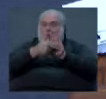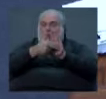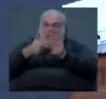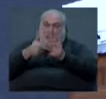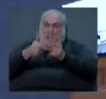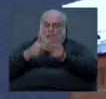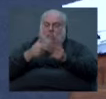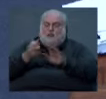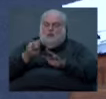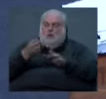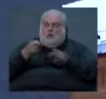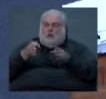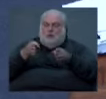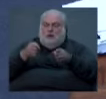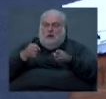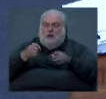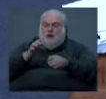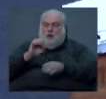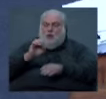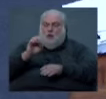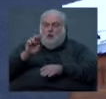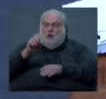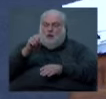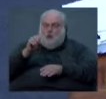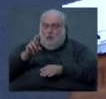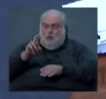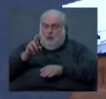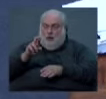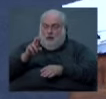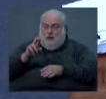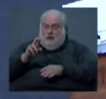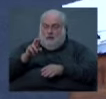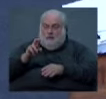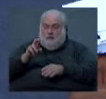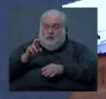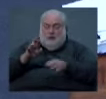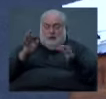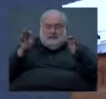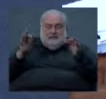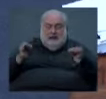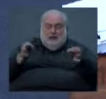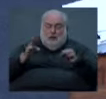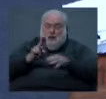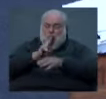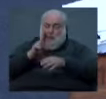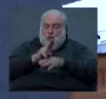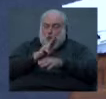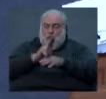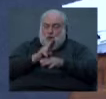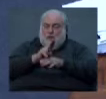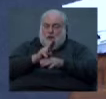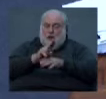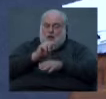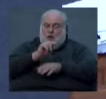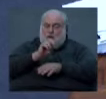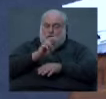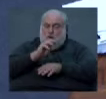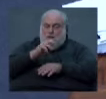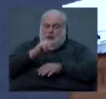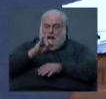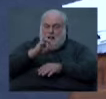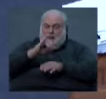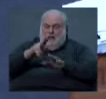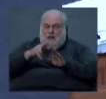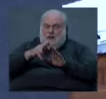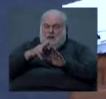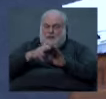12th Street corridor. Soon afterward, we adopted branding as a terminology to be used. Rebranding presumed that the